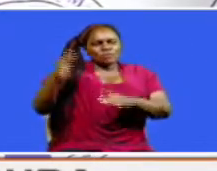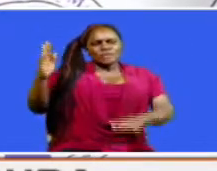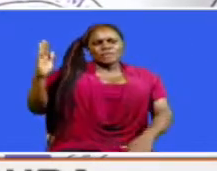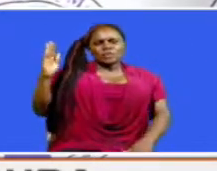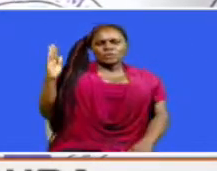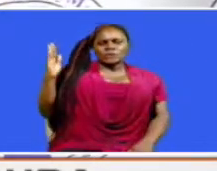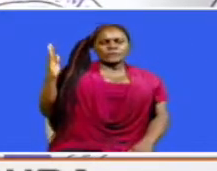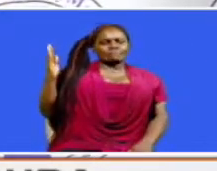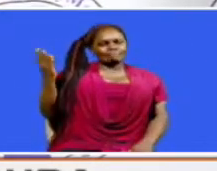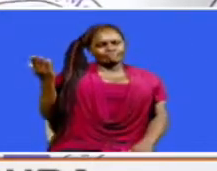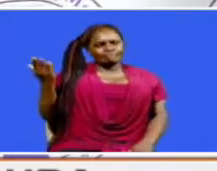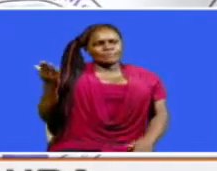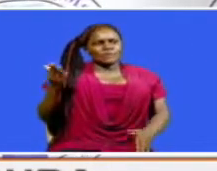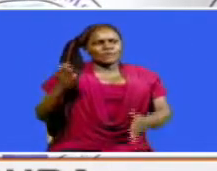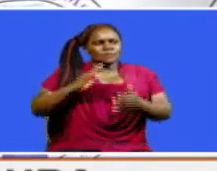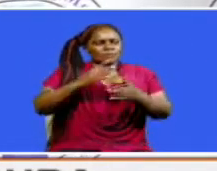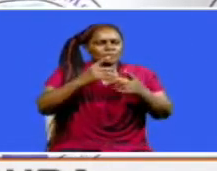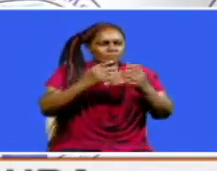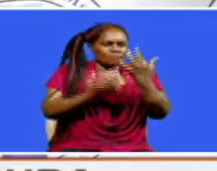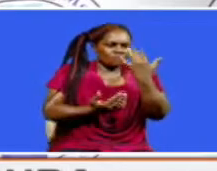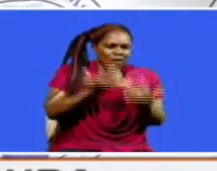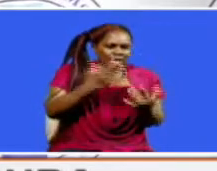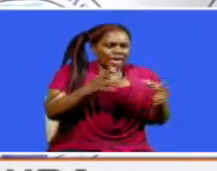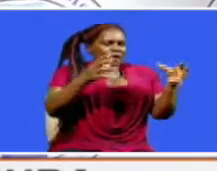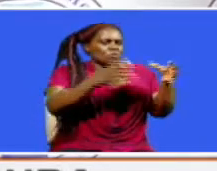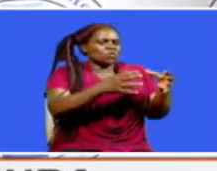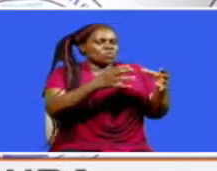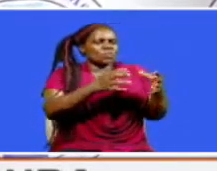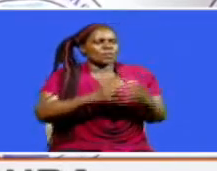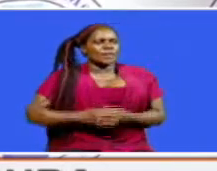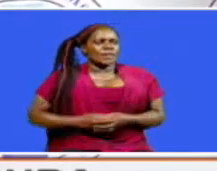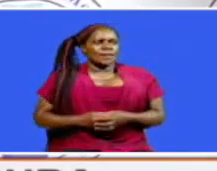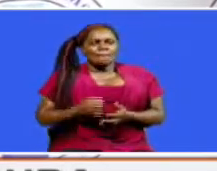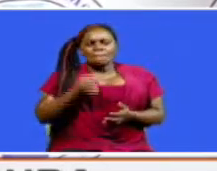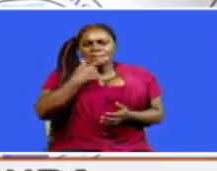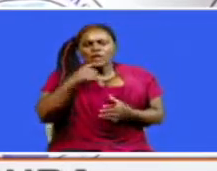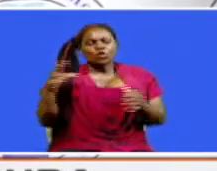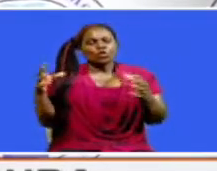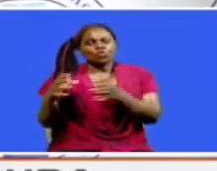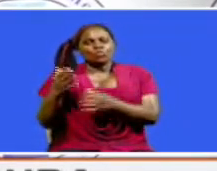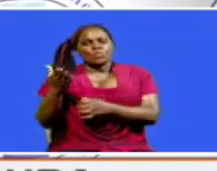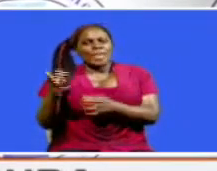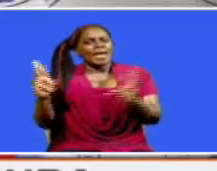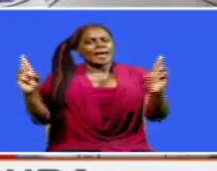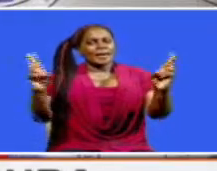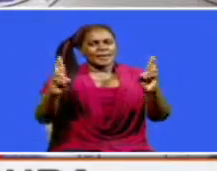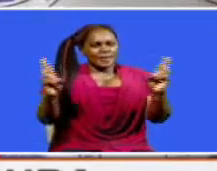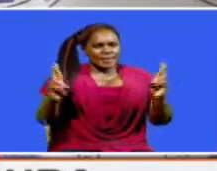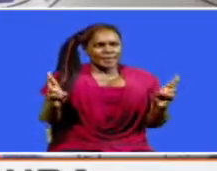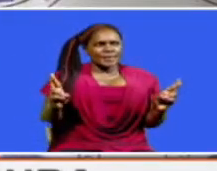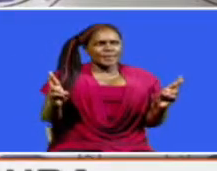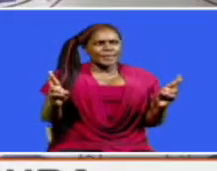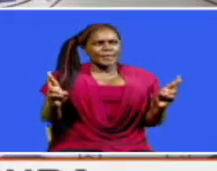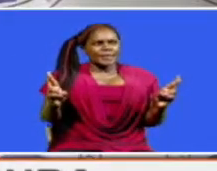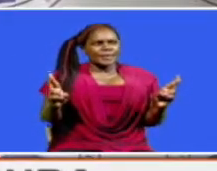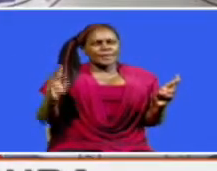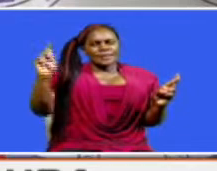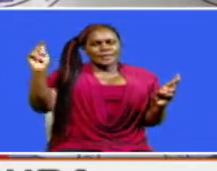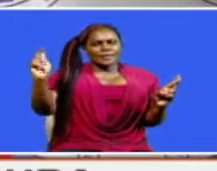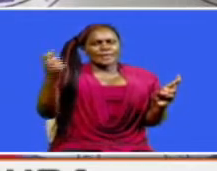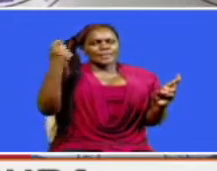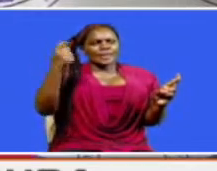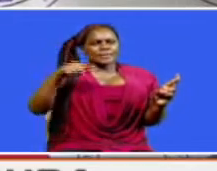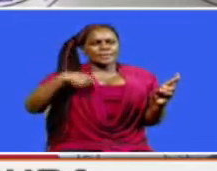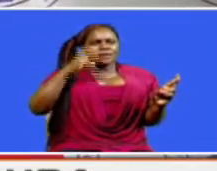security component to fire component to the medical component of response. In Kenya,